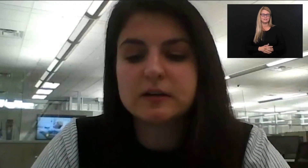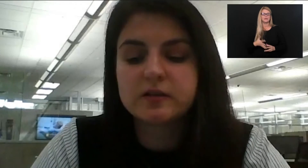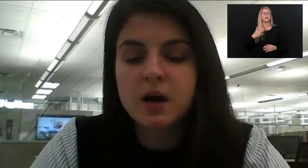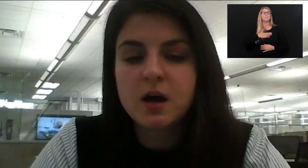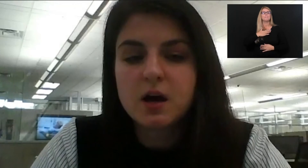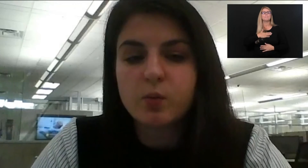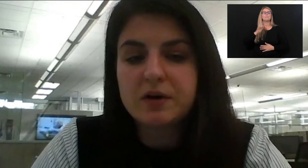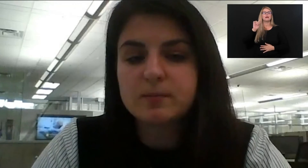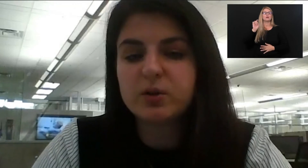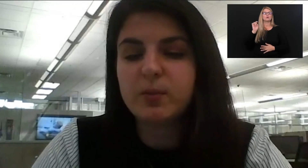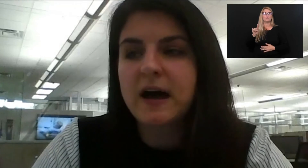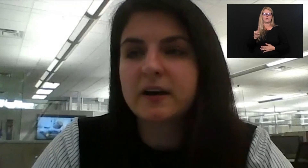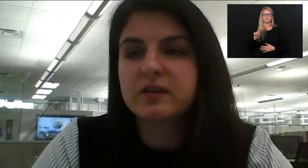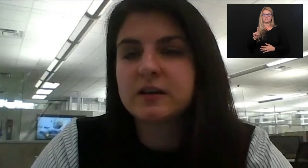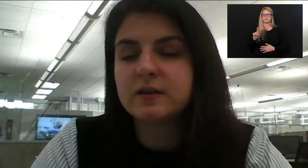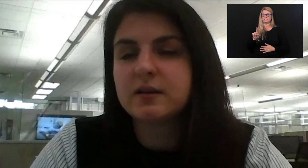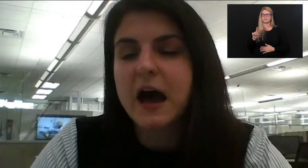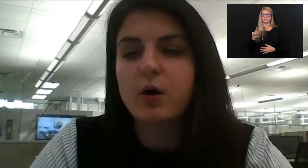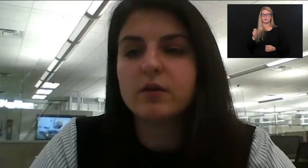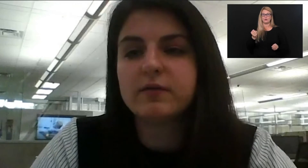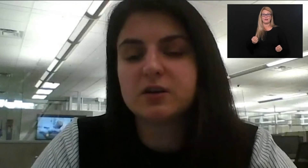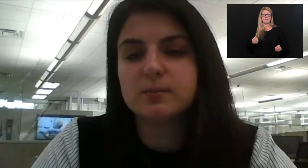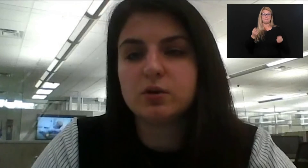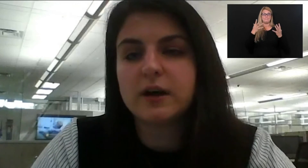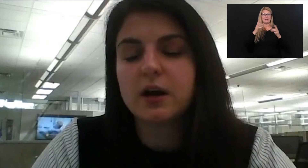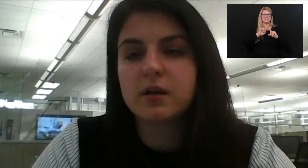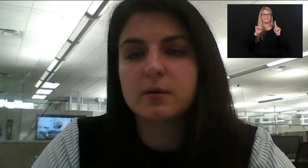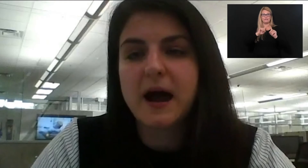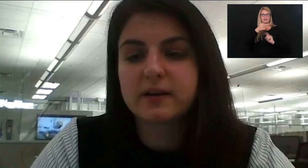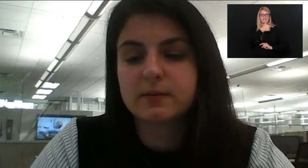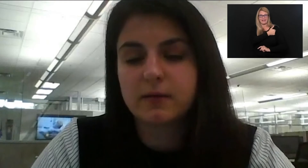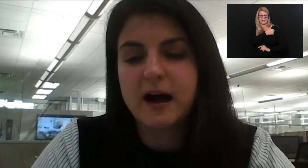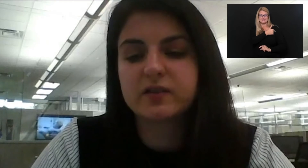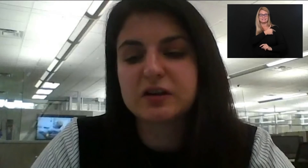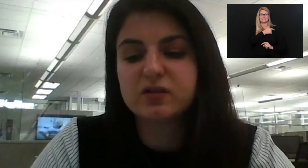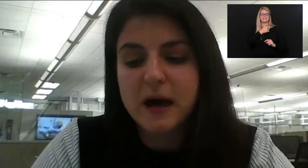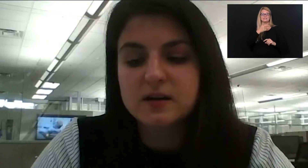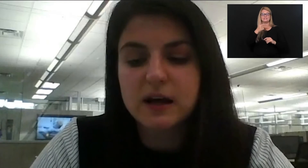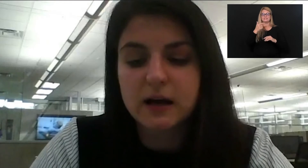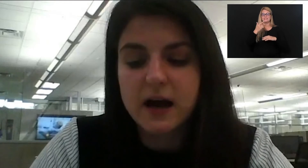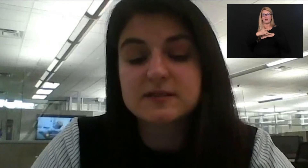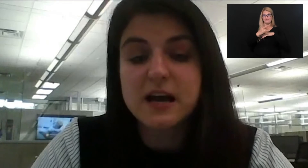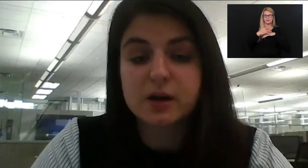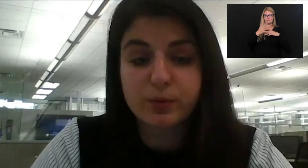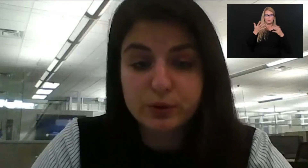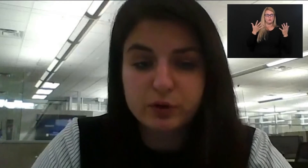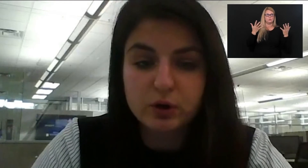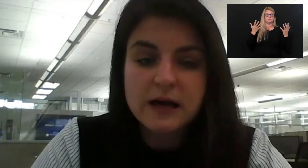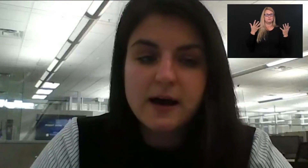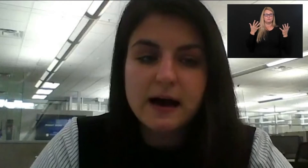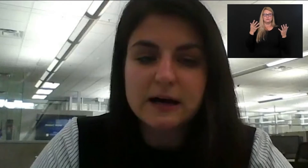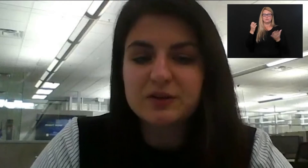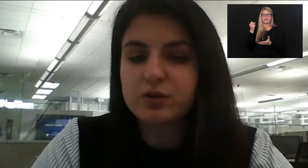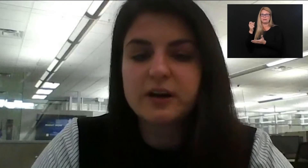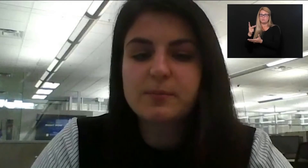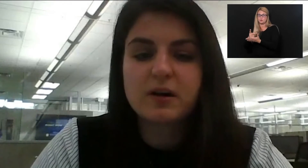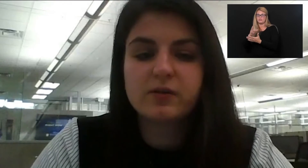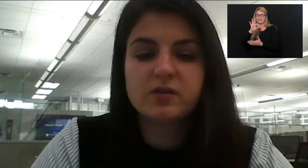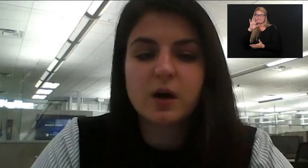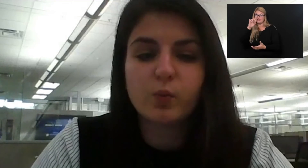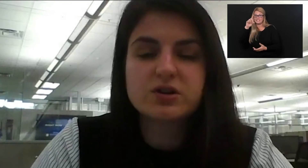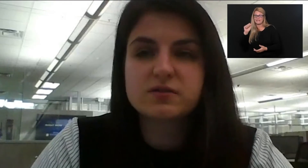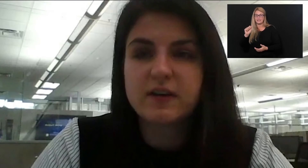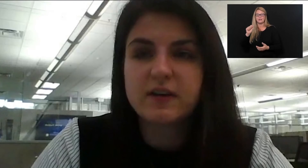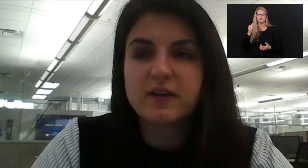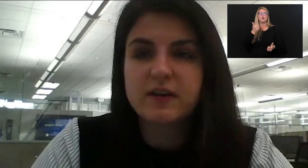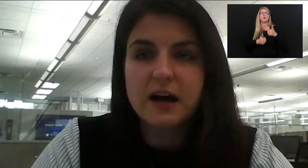question is, with multiple vaccines now available and other vaccines pending FDA approval, is there any